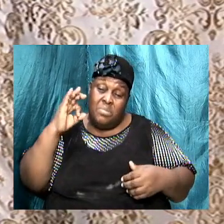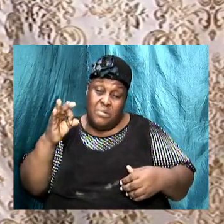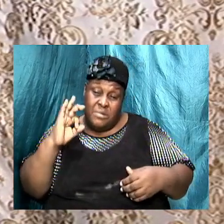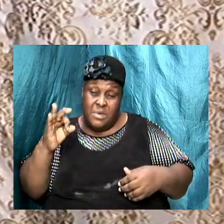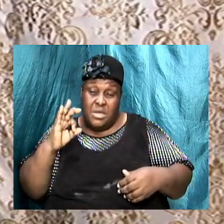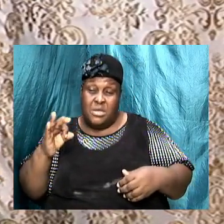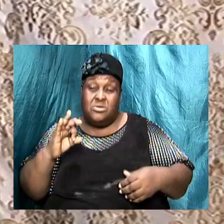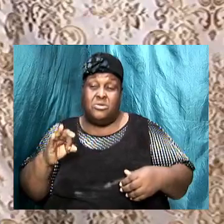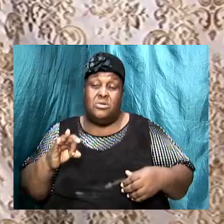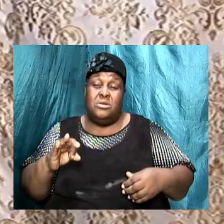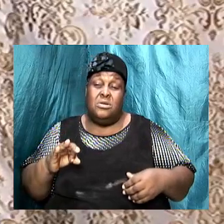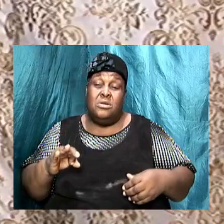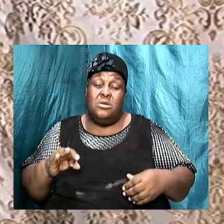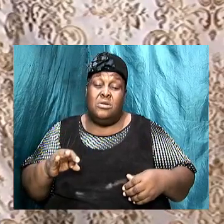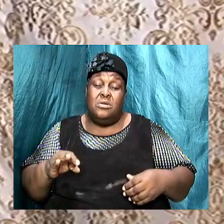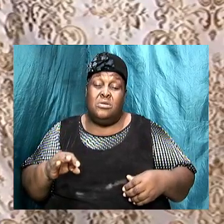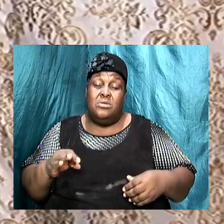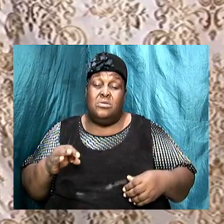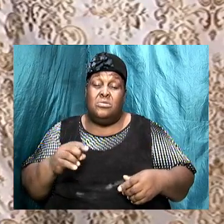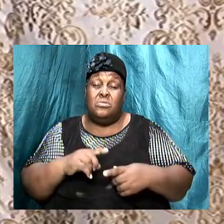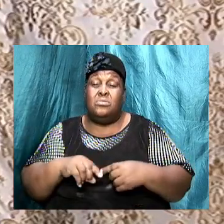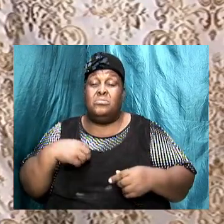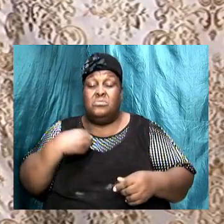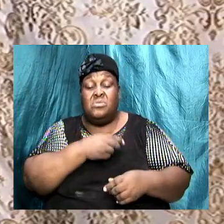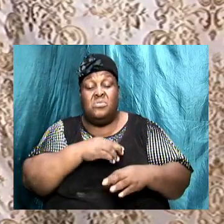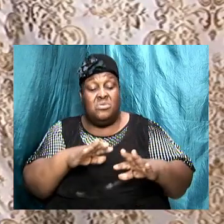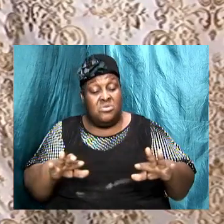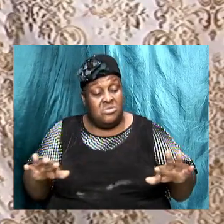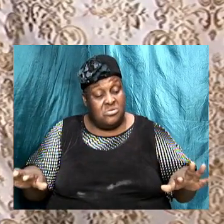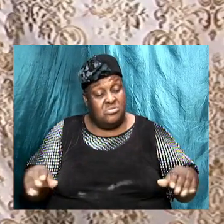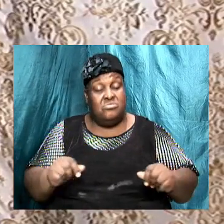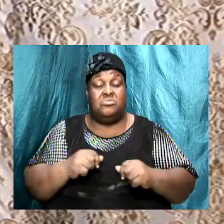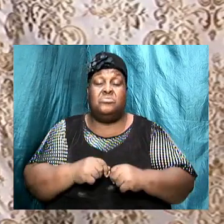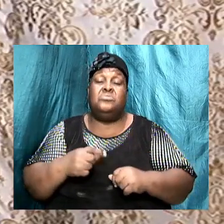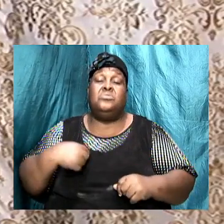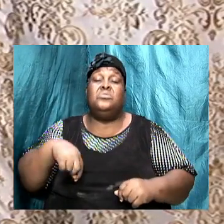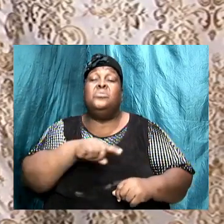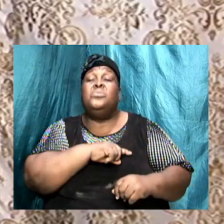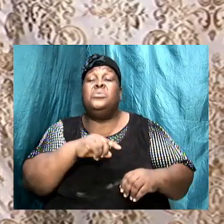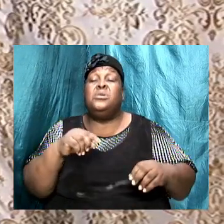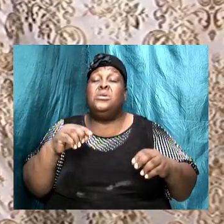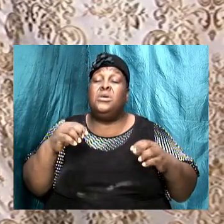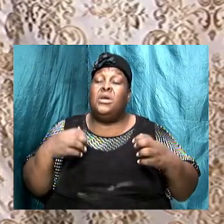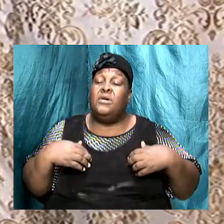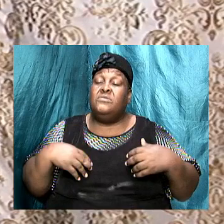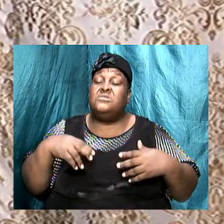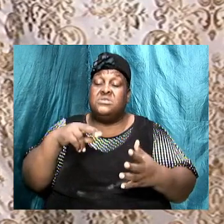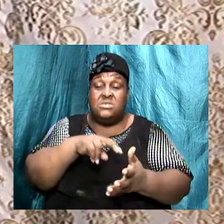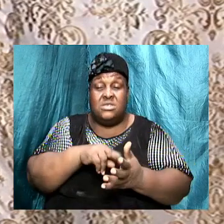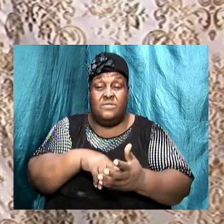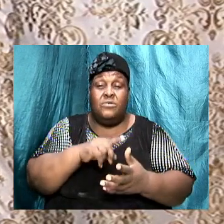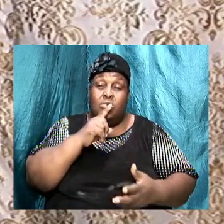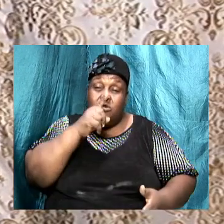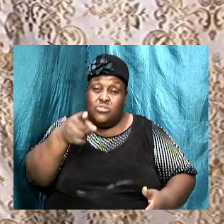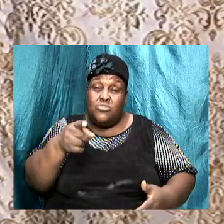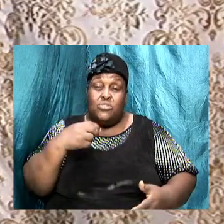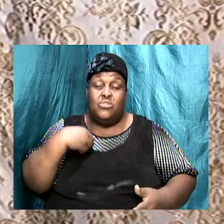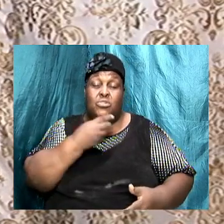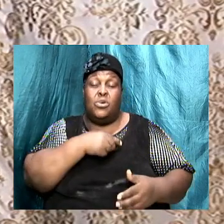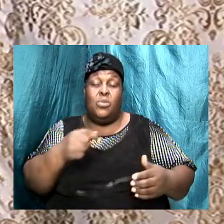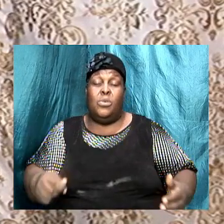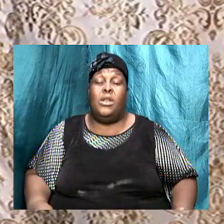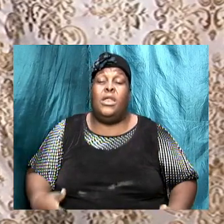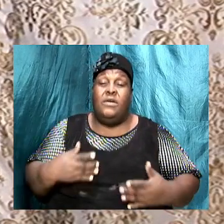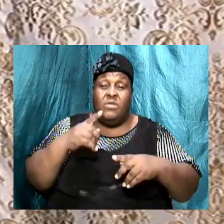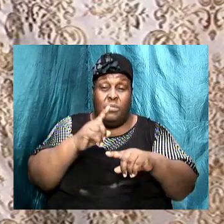doctrine, and pass it on to our children. We have to fight because our life depends on it. We have to